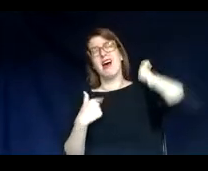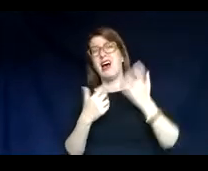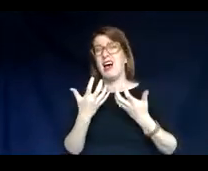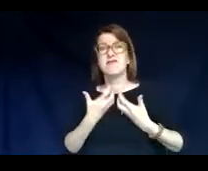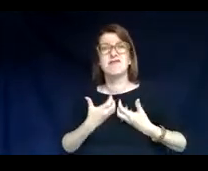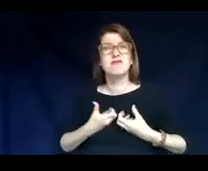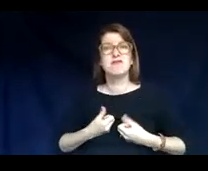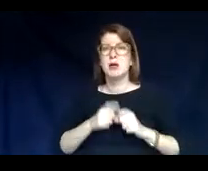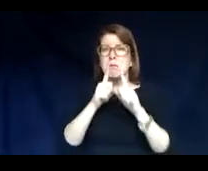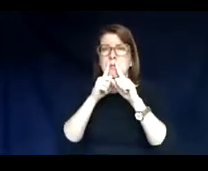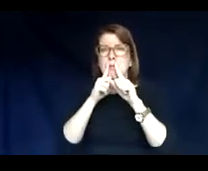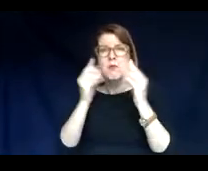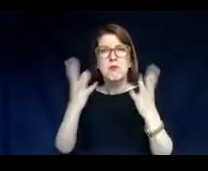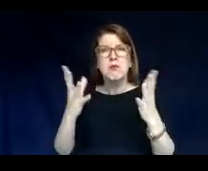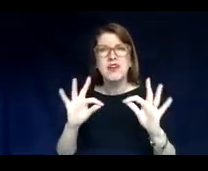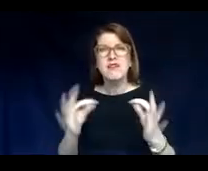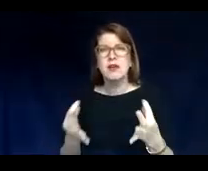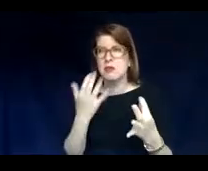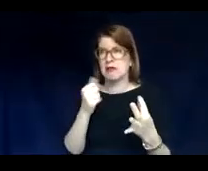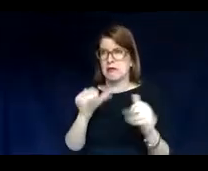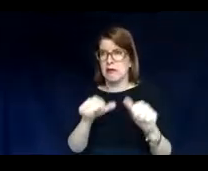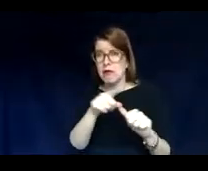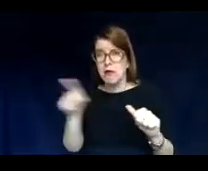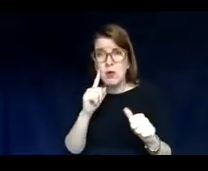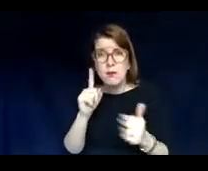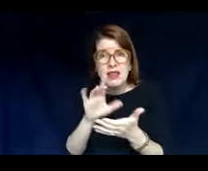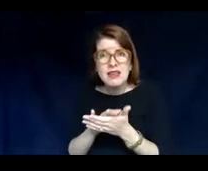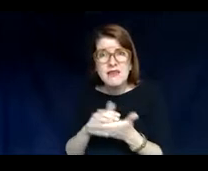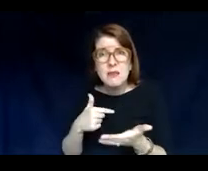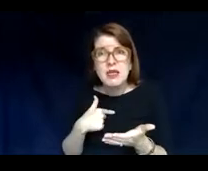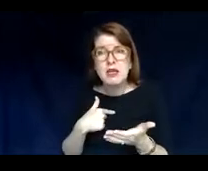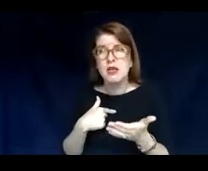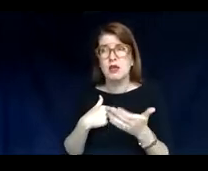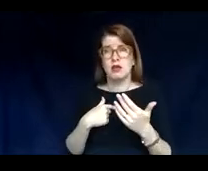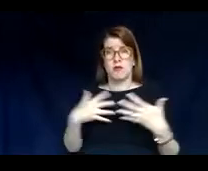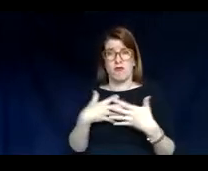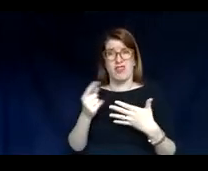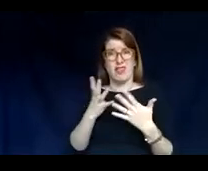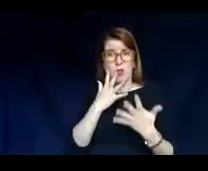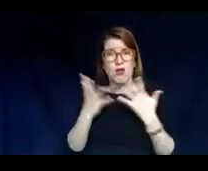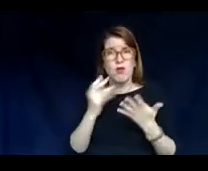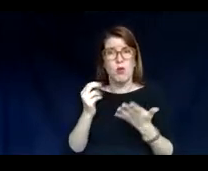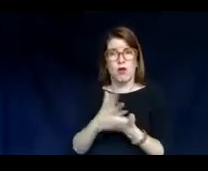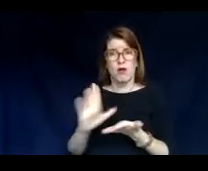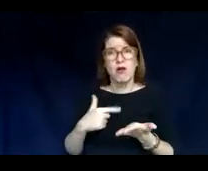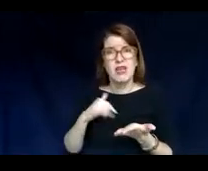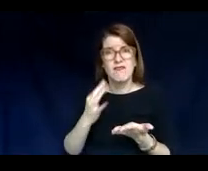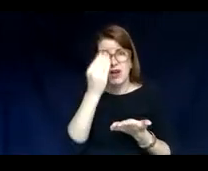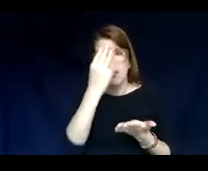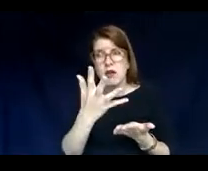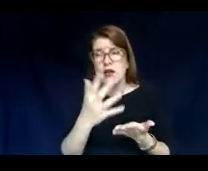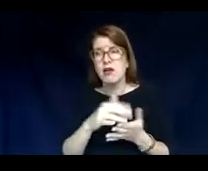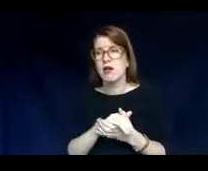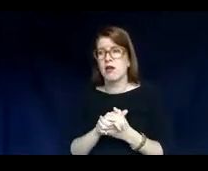myself. I also felt I could be rejected by them for saying that or what shame would come. But more than anything,